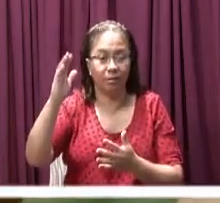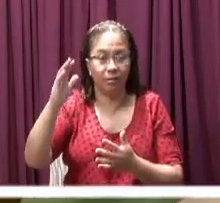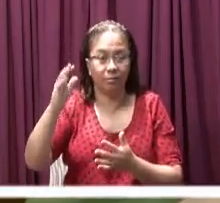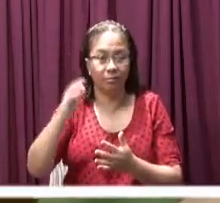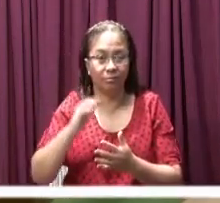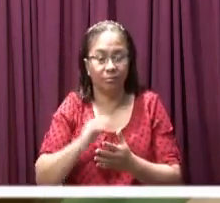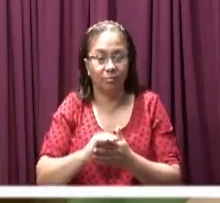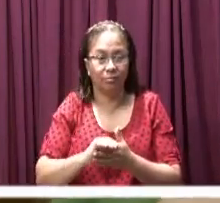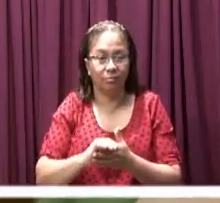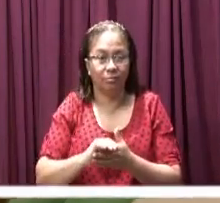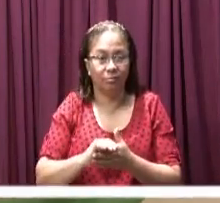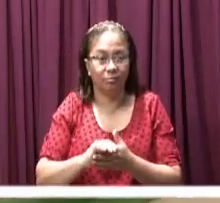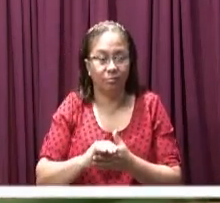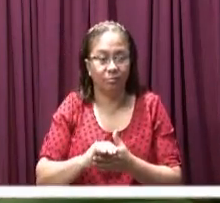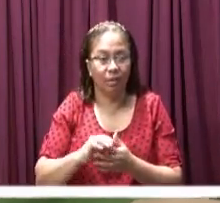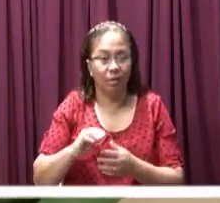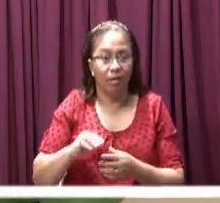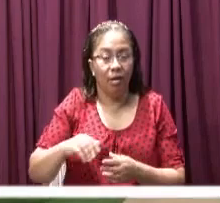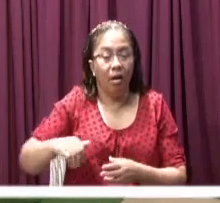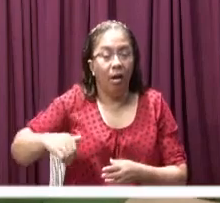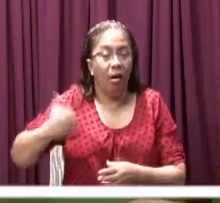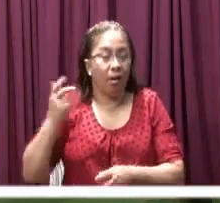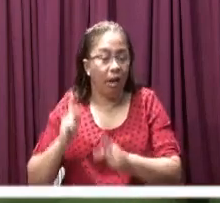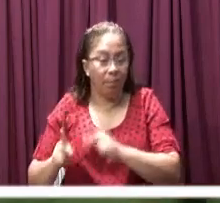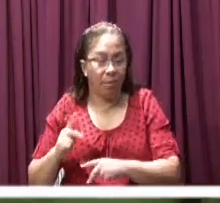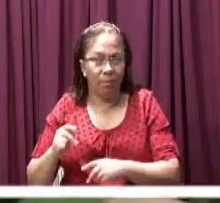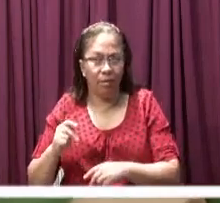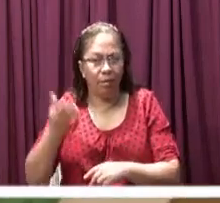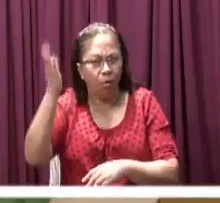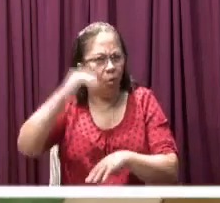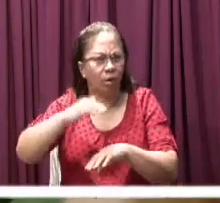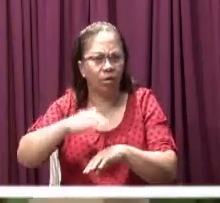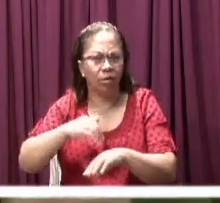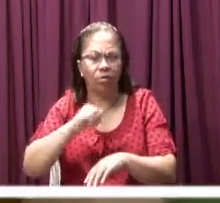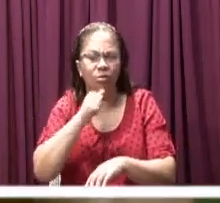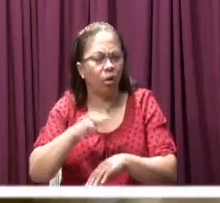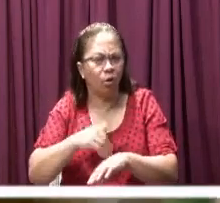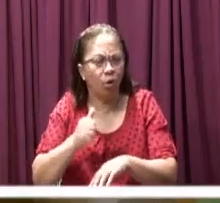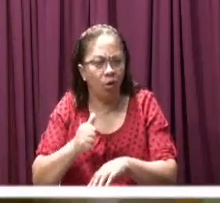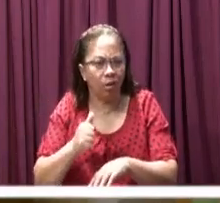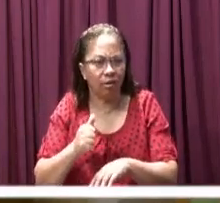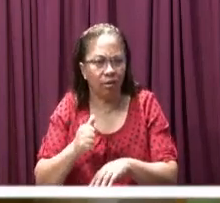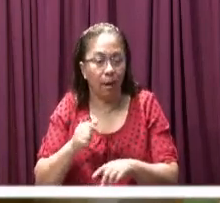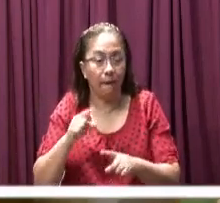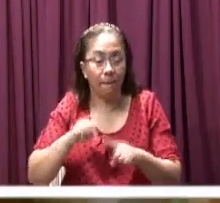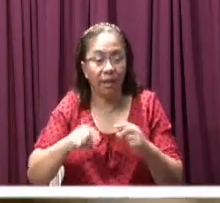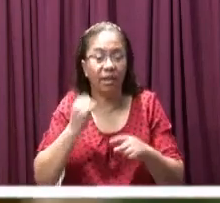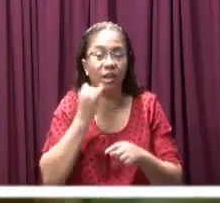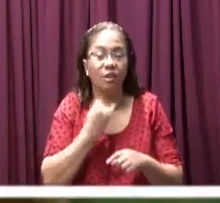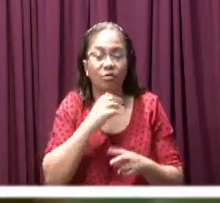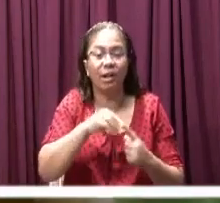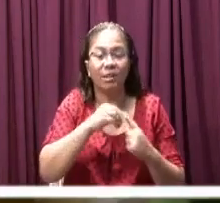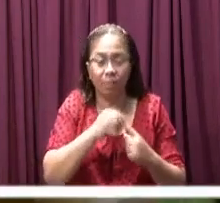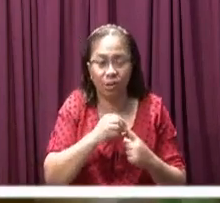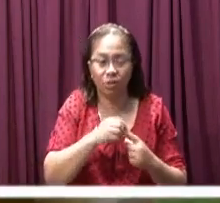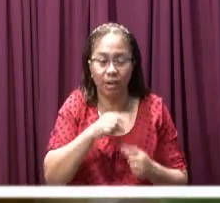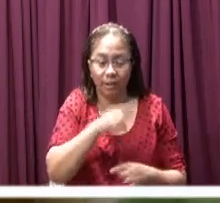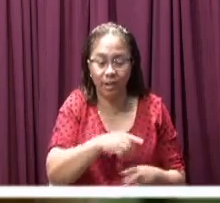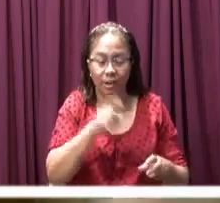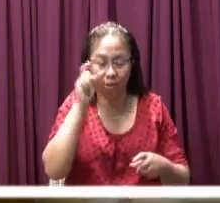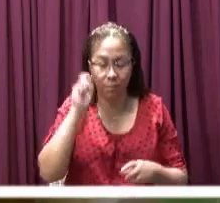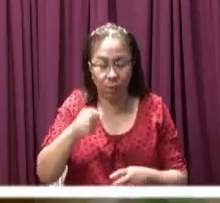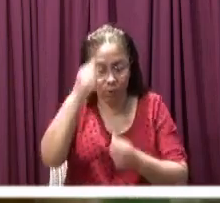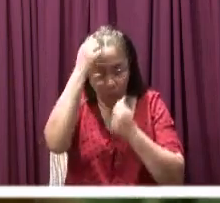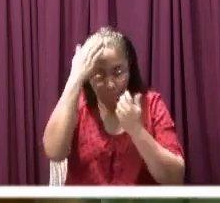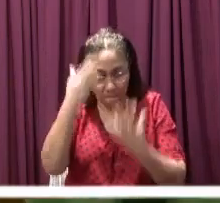call. That burden of obedience is because of the love that you have received. And because of this incredible